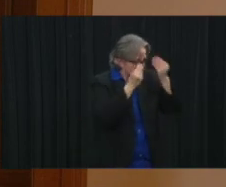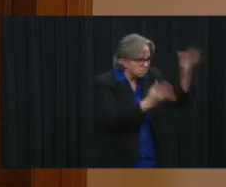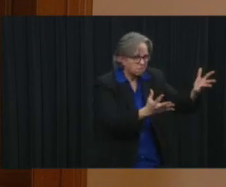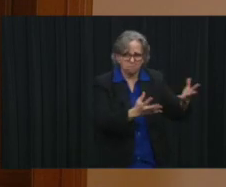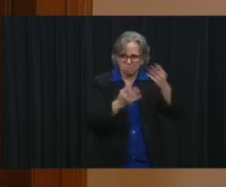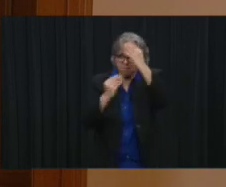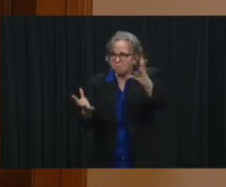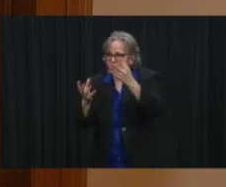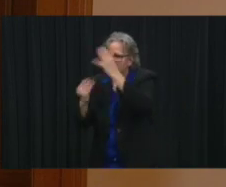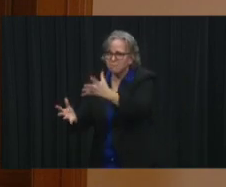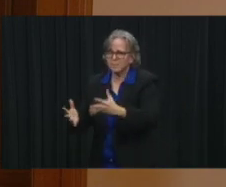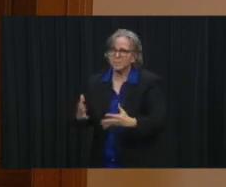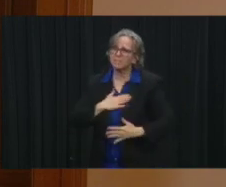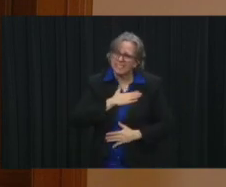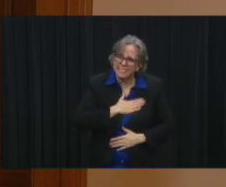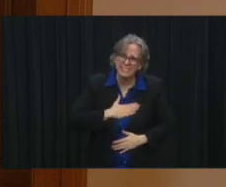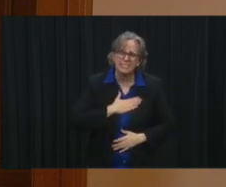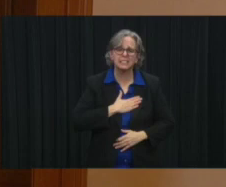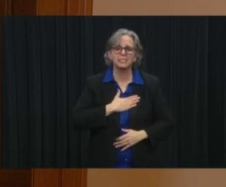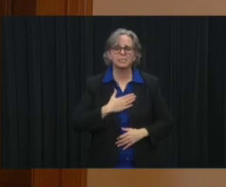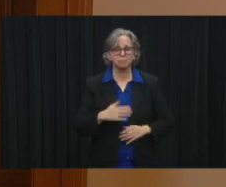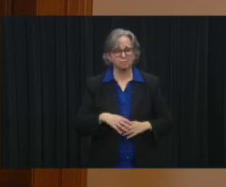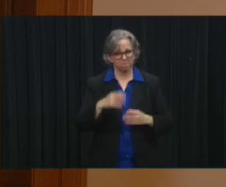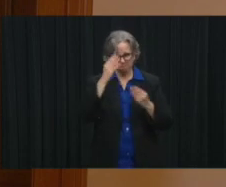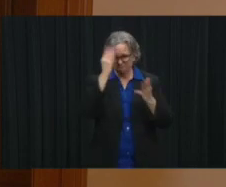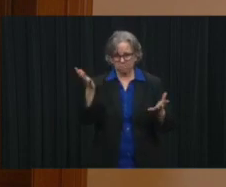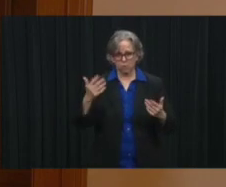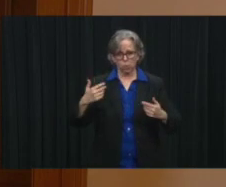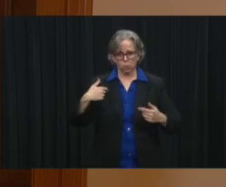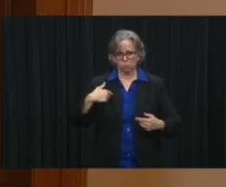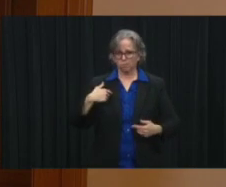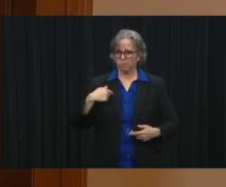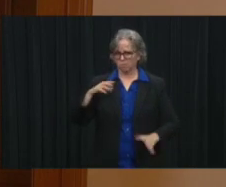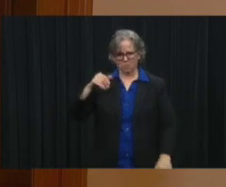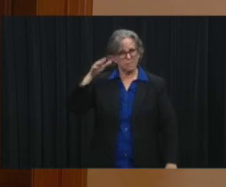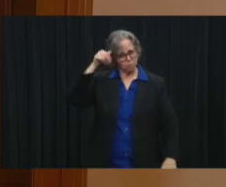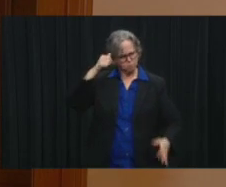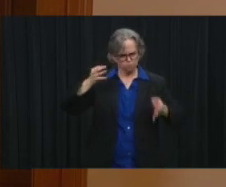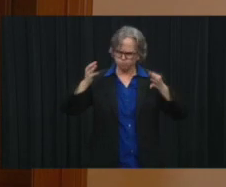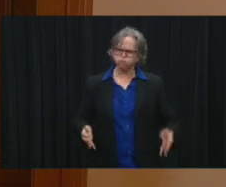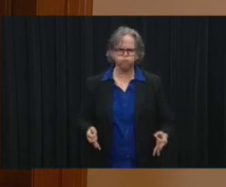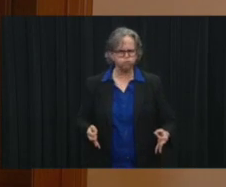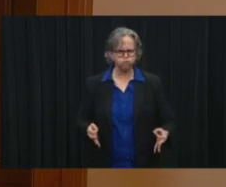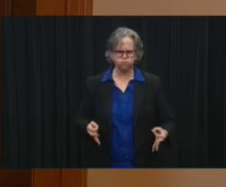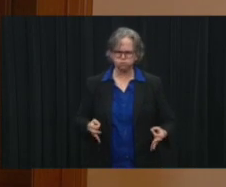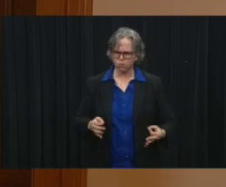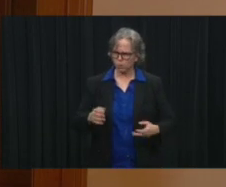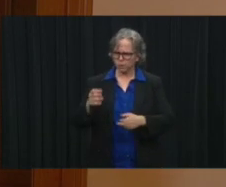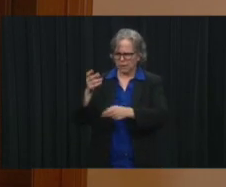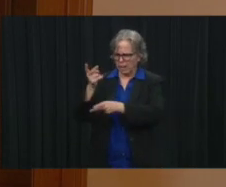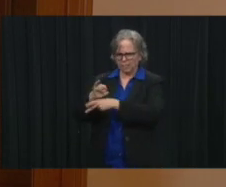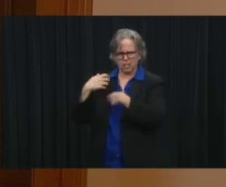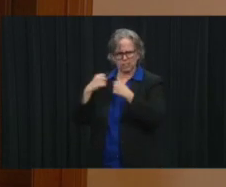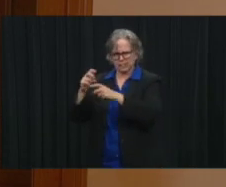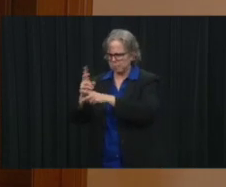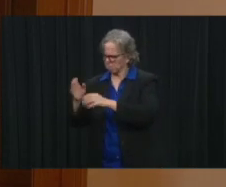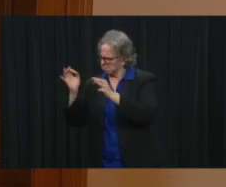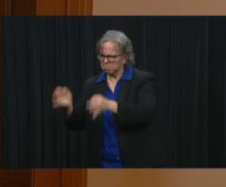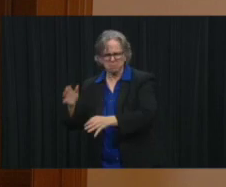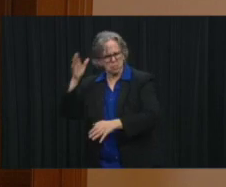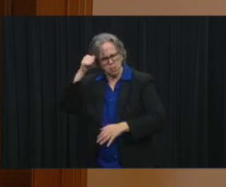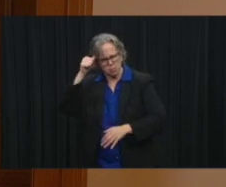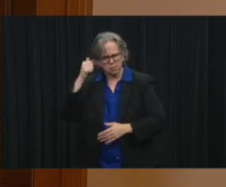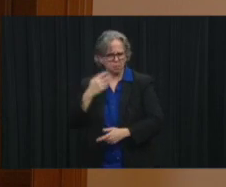We are determined. The healthcare systems are determined. General Harris is determined, more determined than ever, and I need you